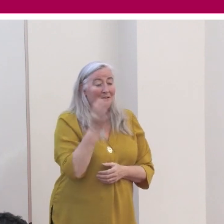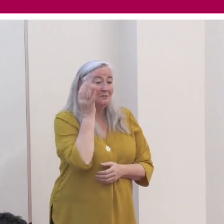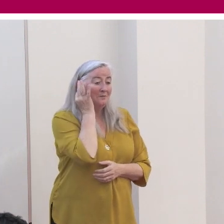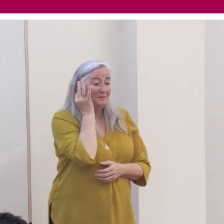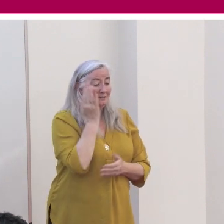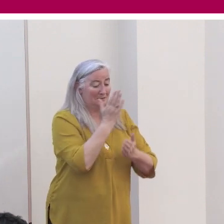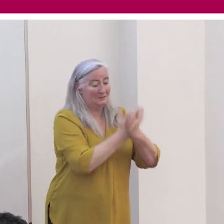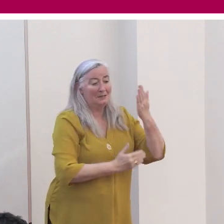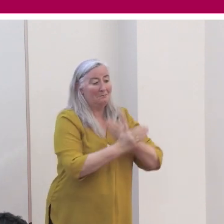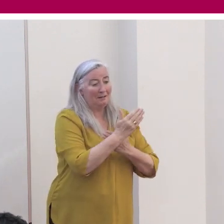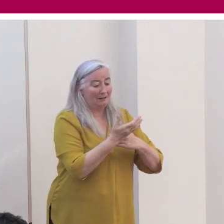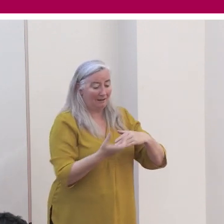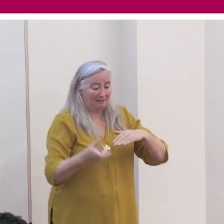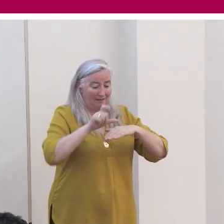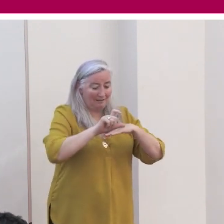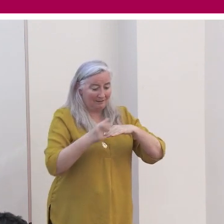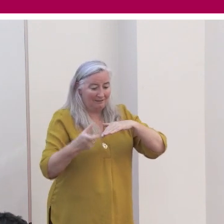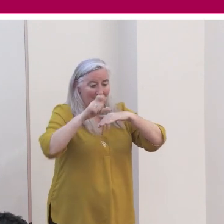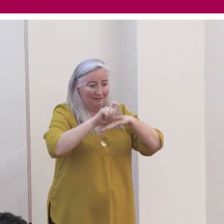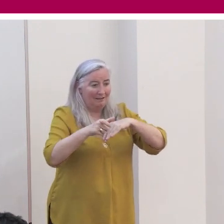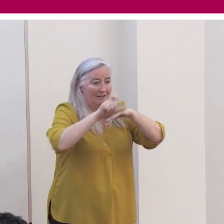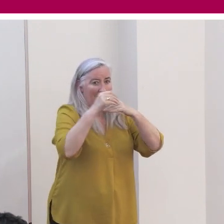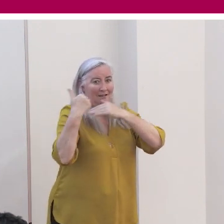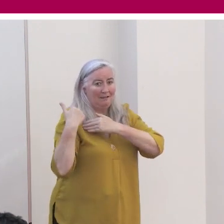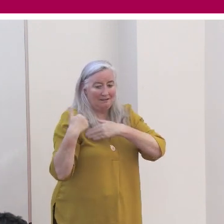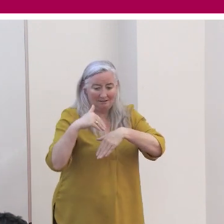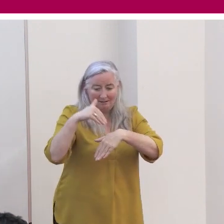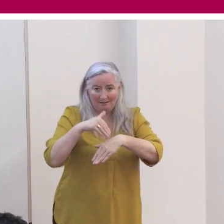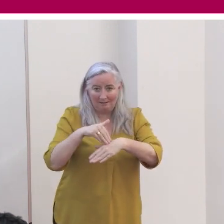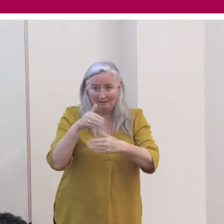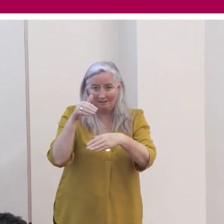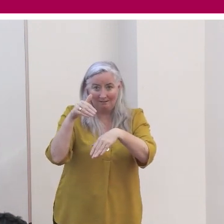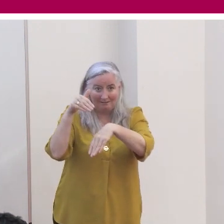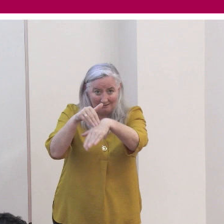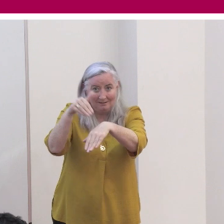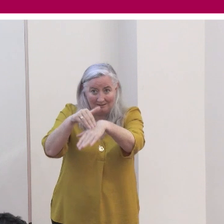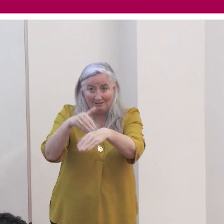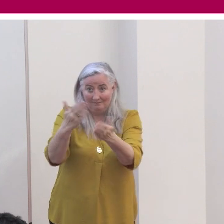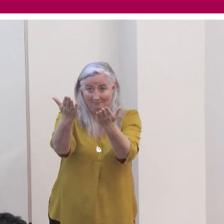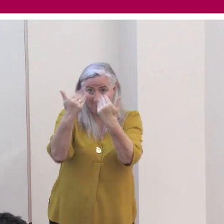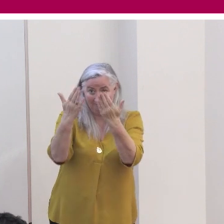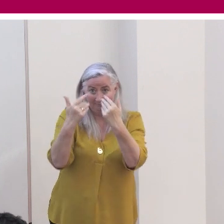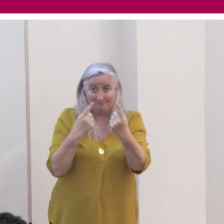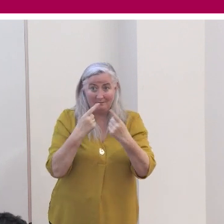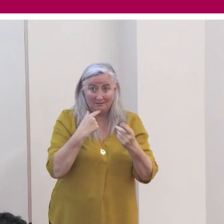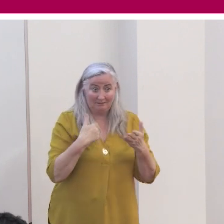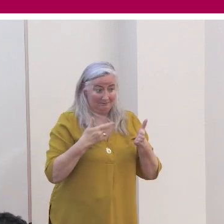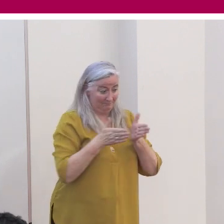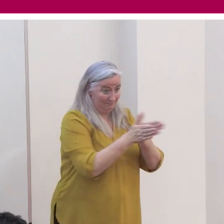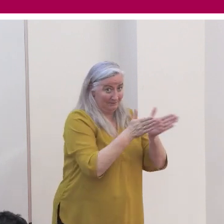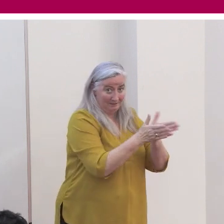hoc. And actually, thanks to the wonderful work of very strong NGOs, like in Spain,